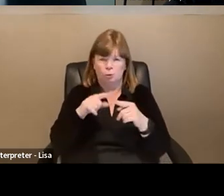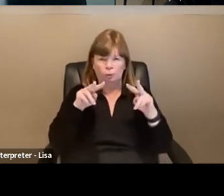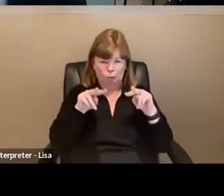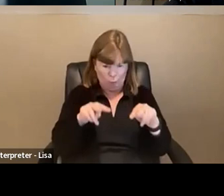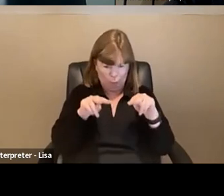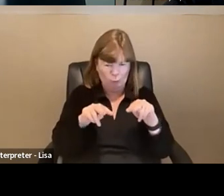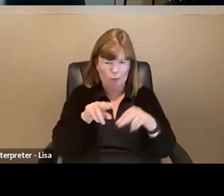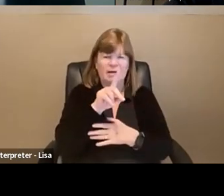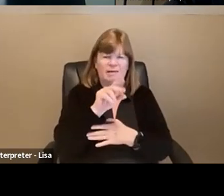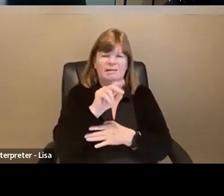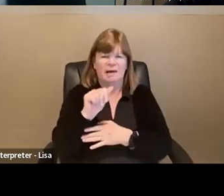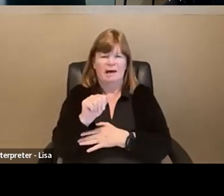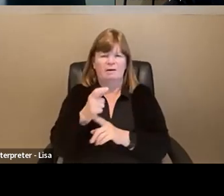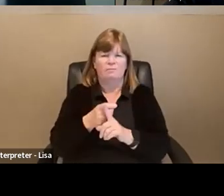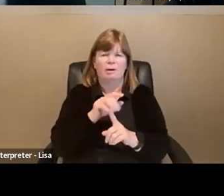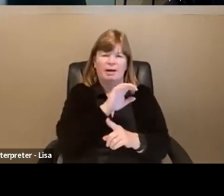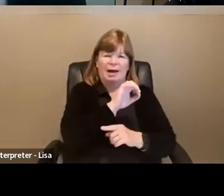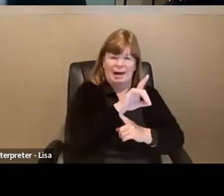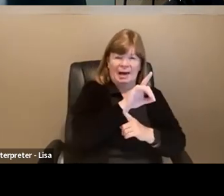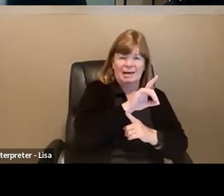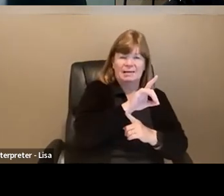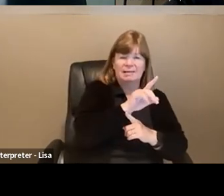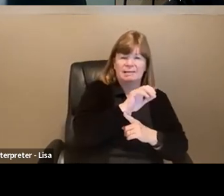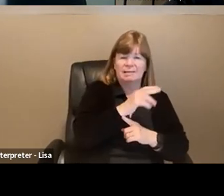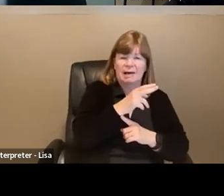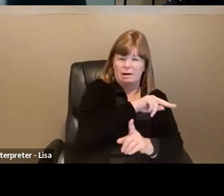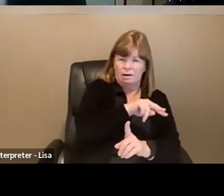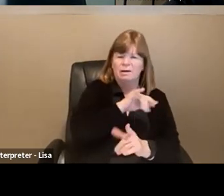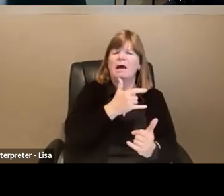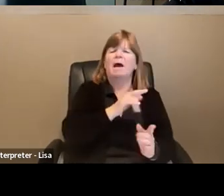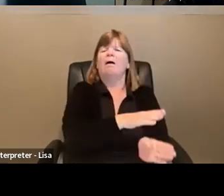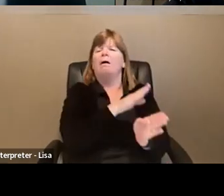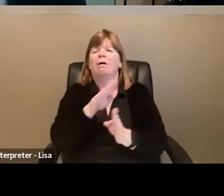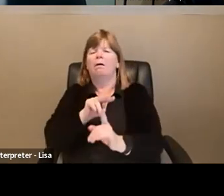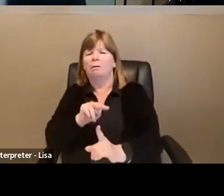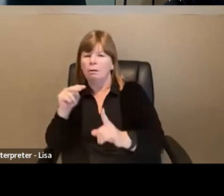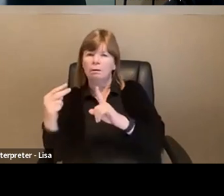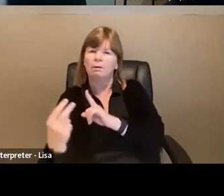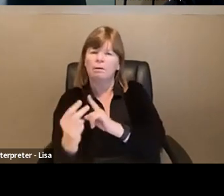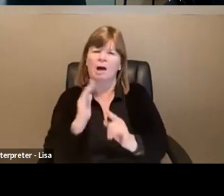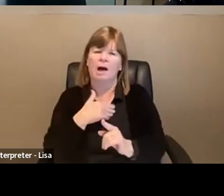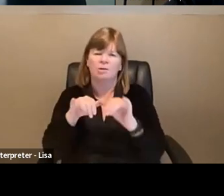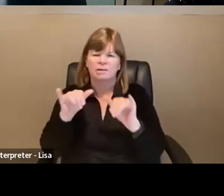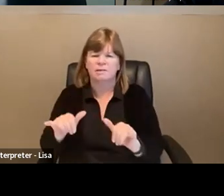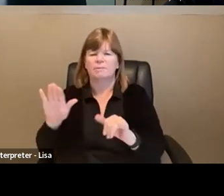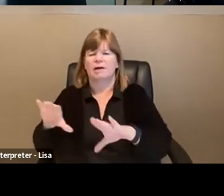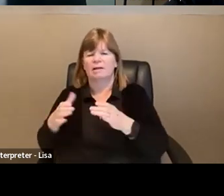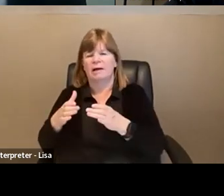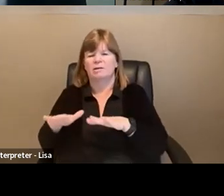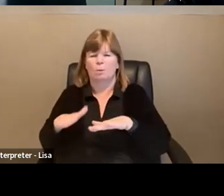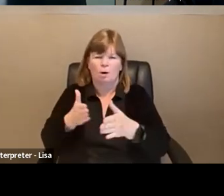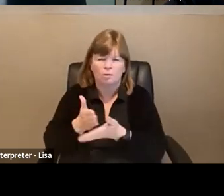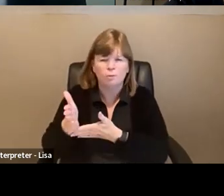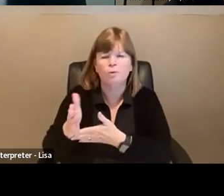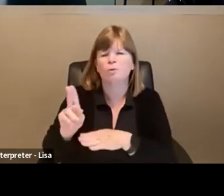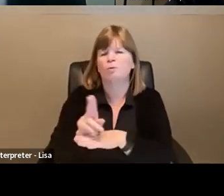from our EdTech partners, and then we lay it on our own systems where our classroom walkthroughs,